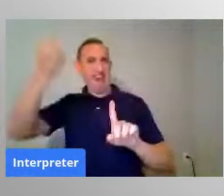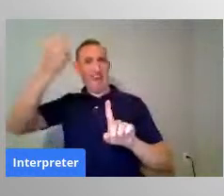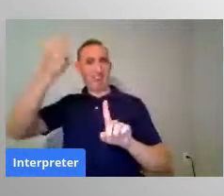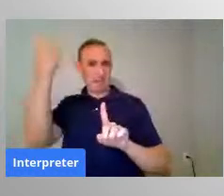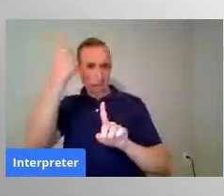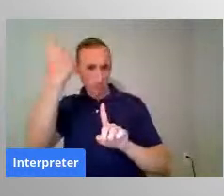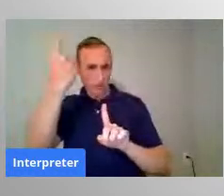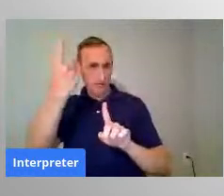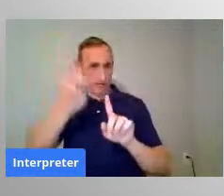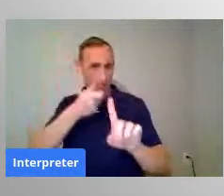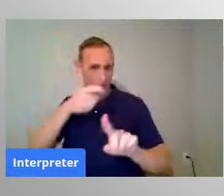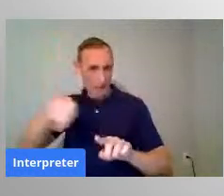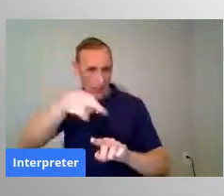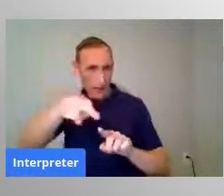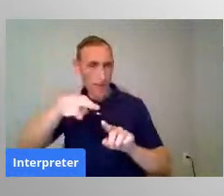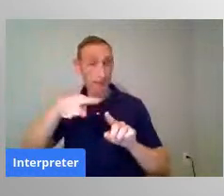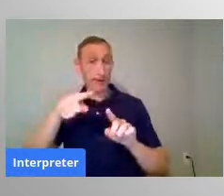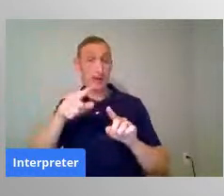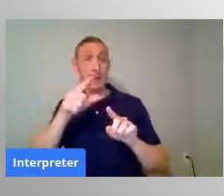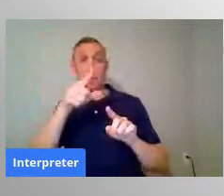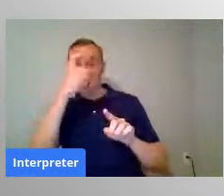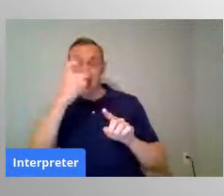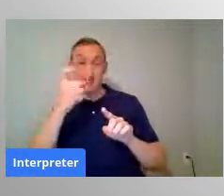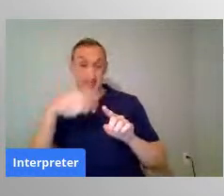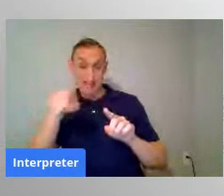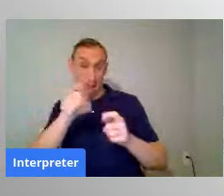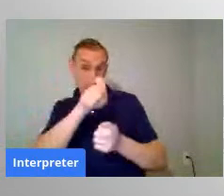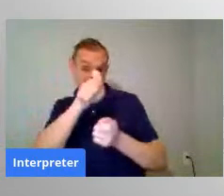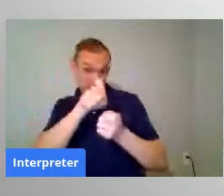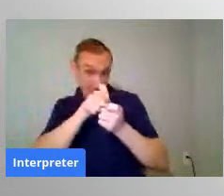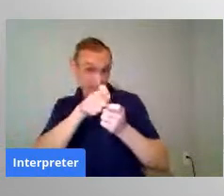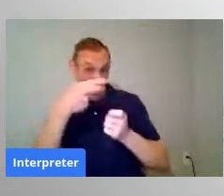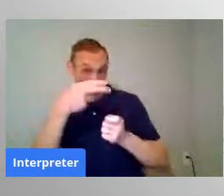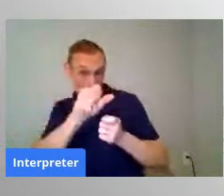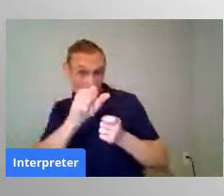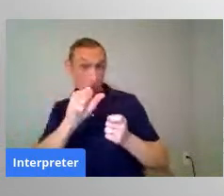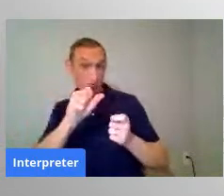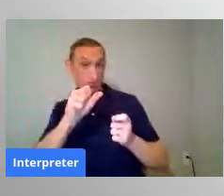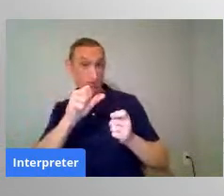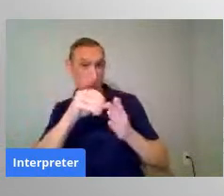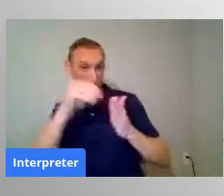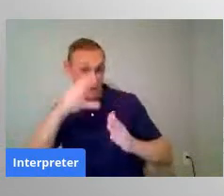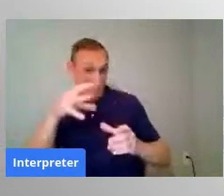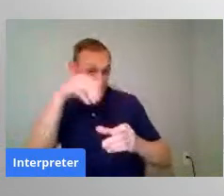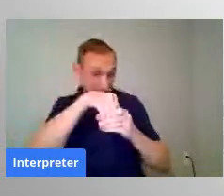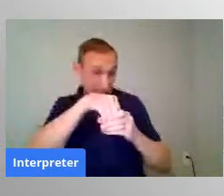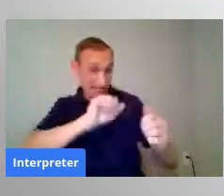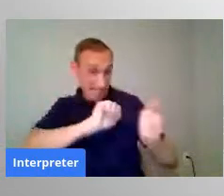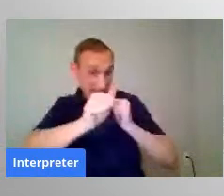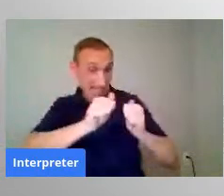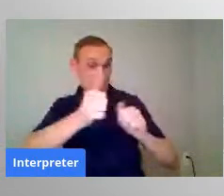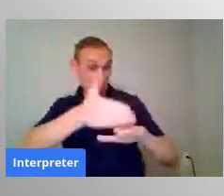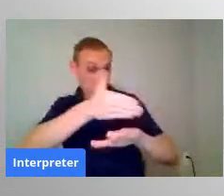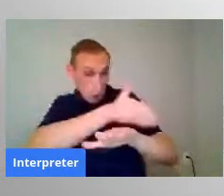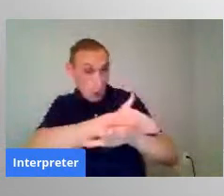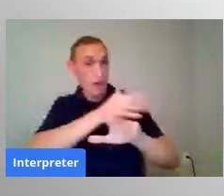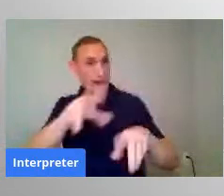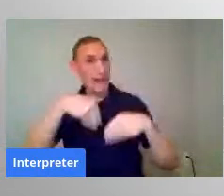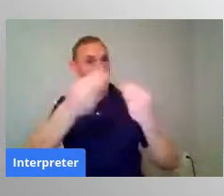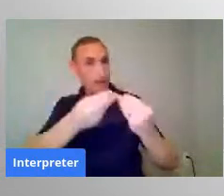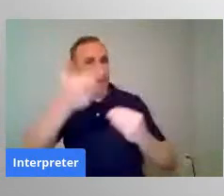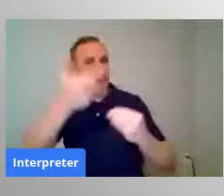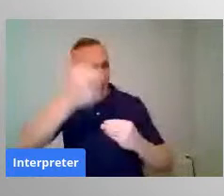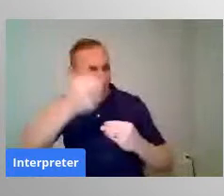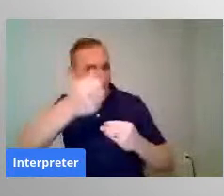hasty manner, because sometimes, as the old saying is, you can cut off your nose to spite your face. You can throw out the baby with